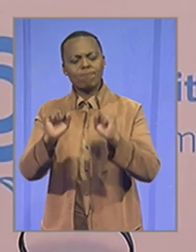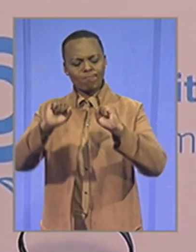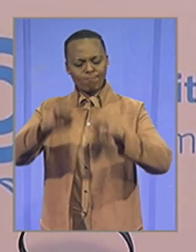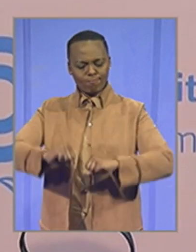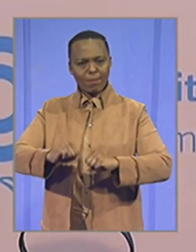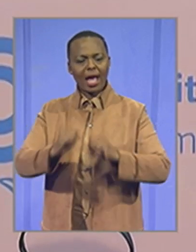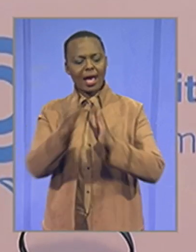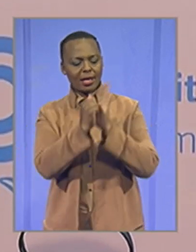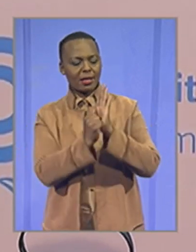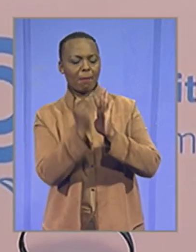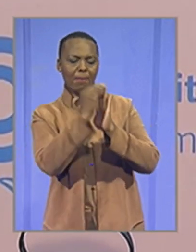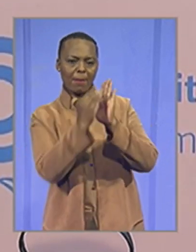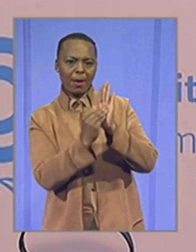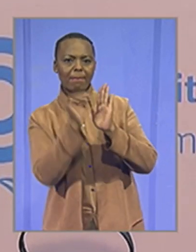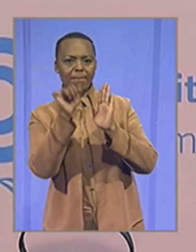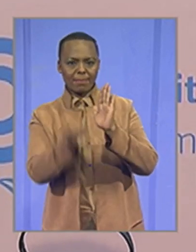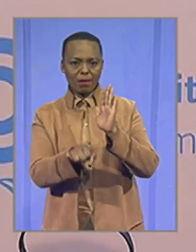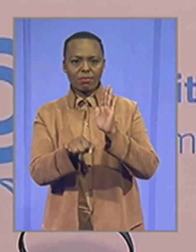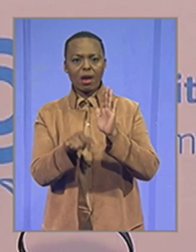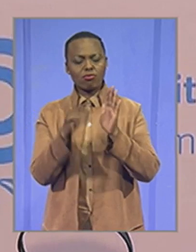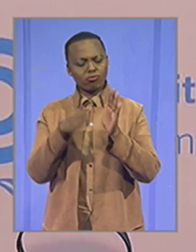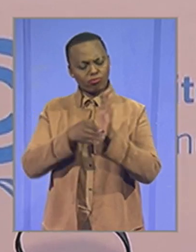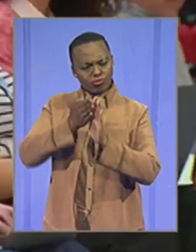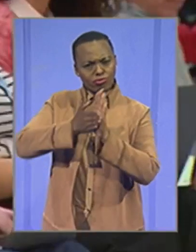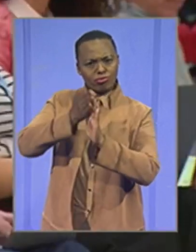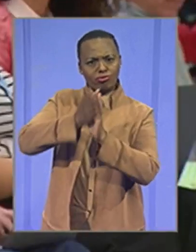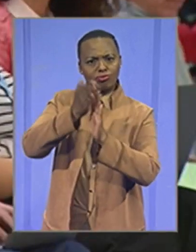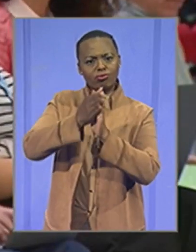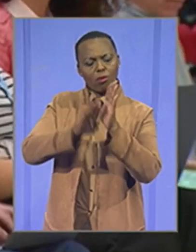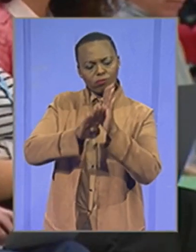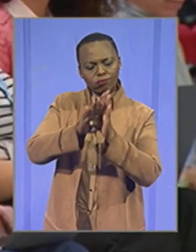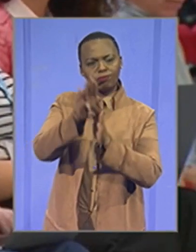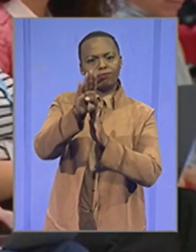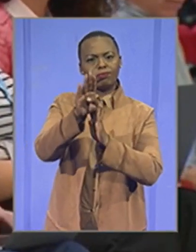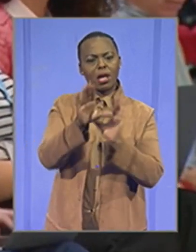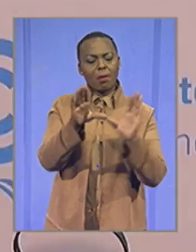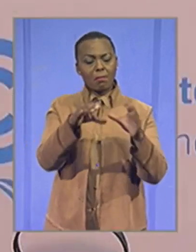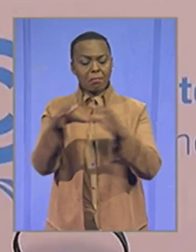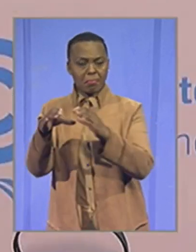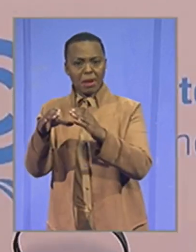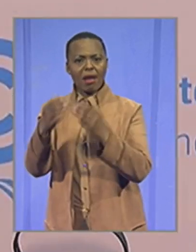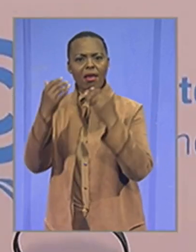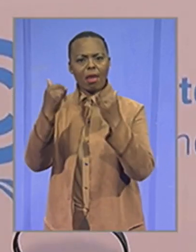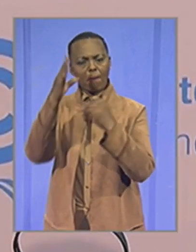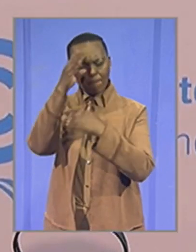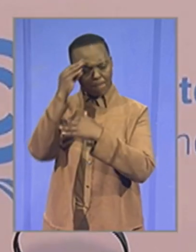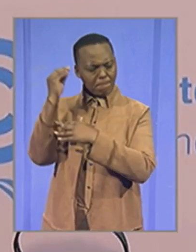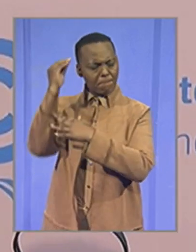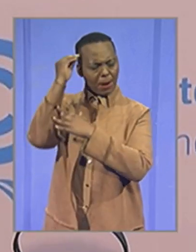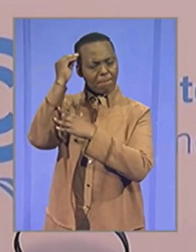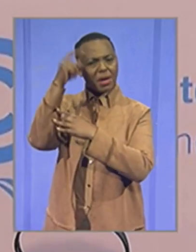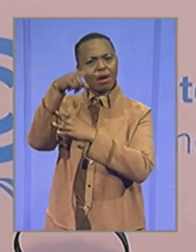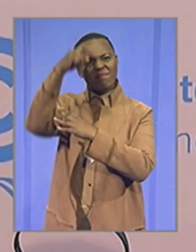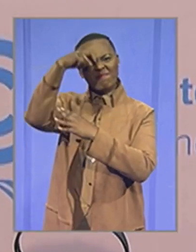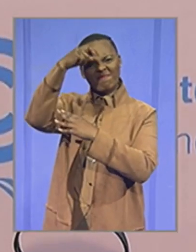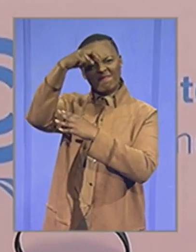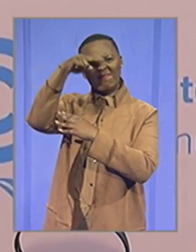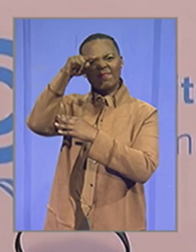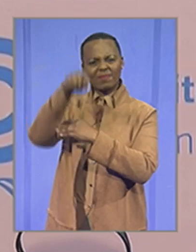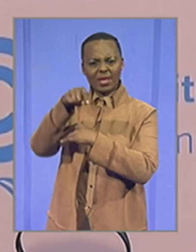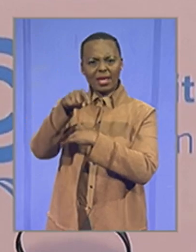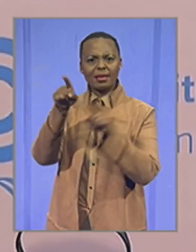agenda item demonstrates progress and parties taking a mature